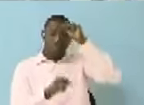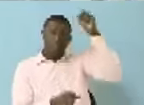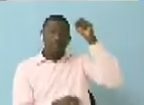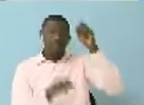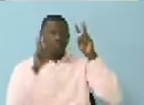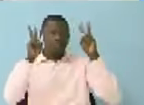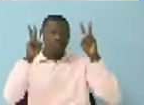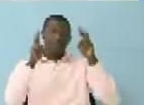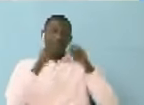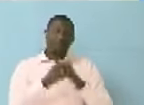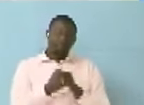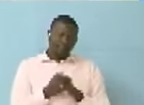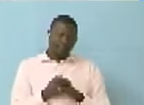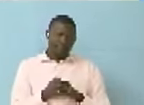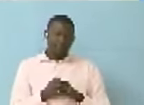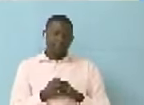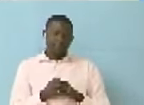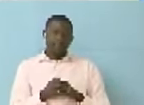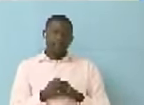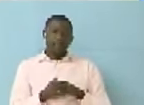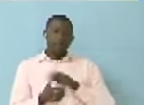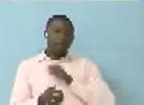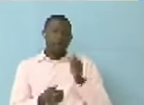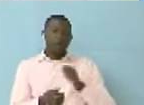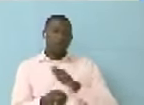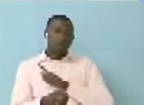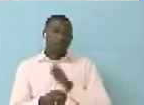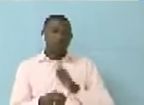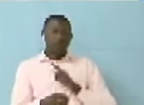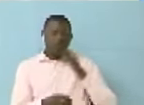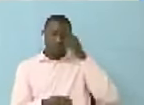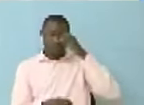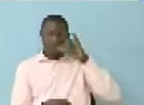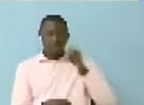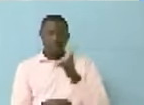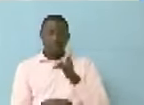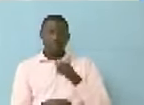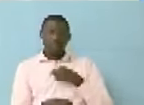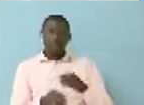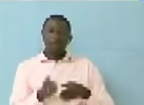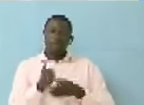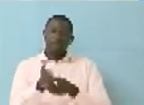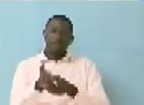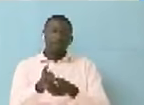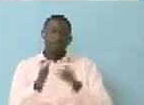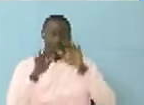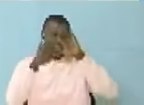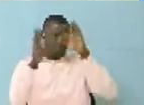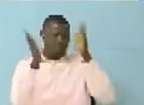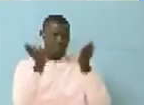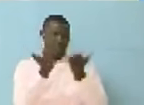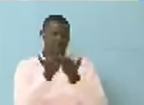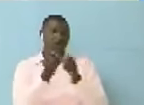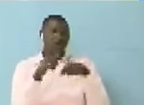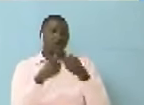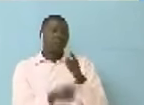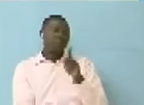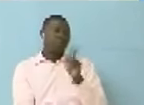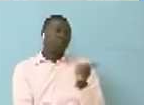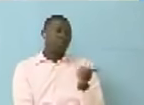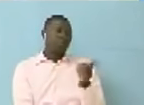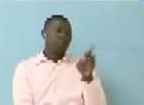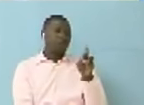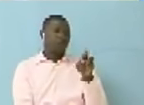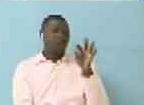And we've just agreed that the Director General of GRTS report to